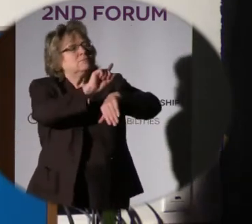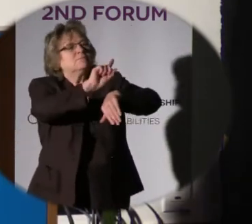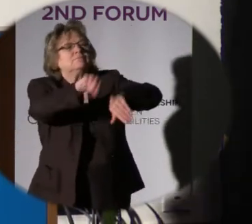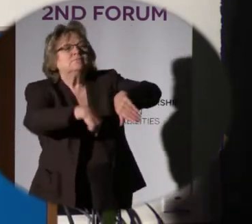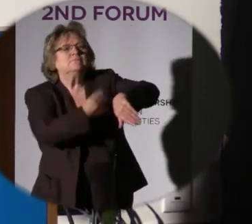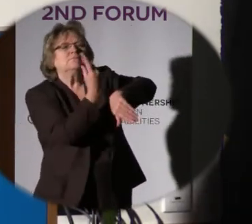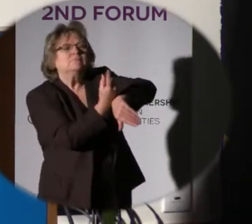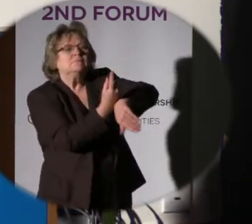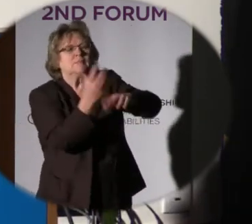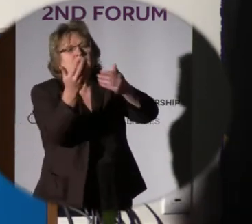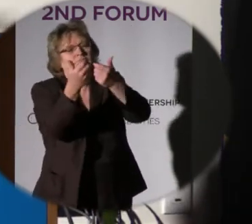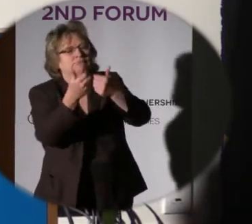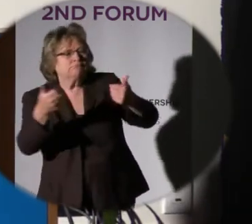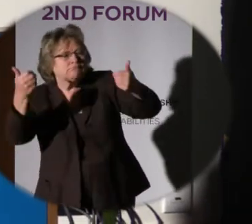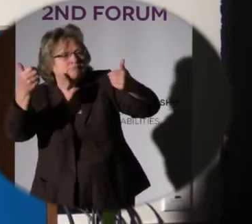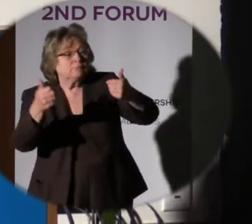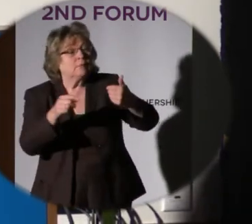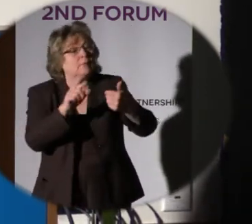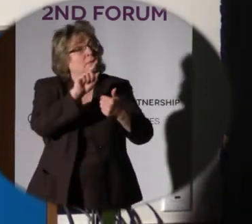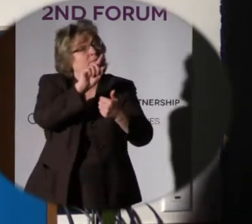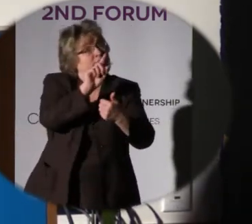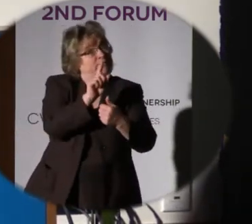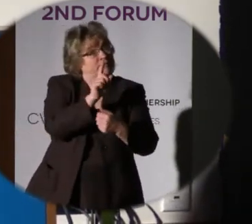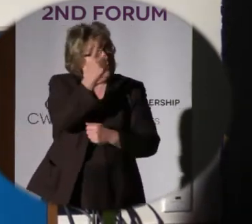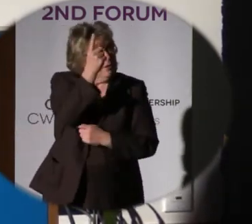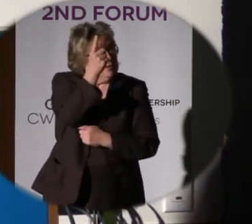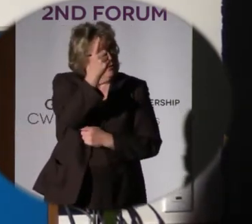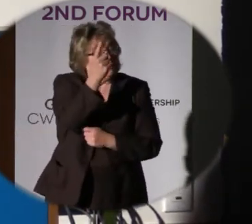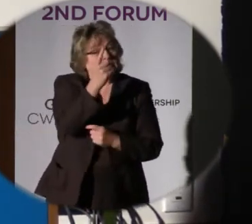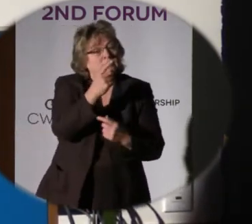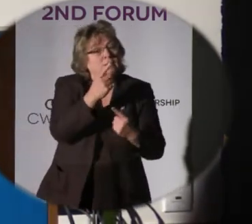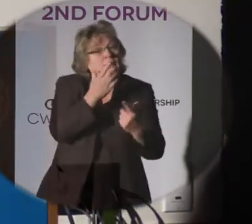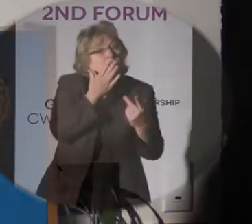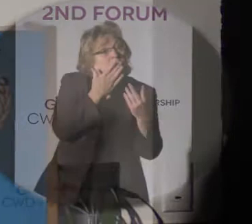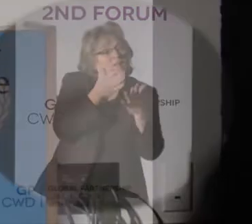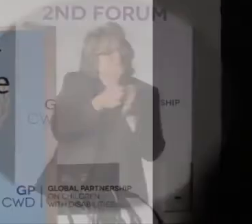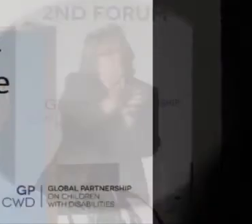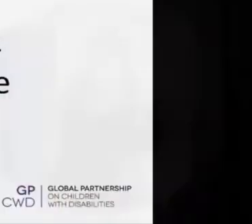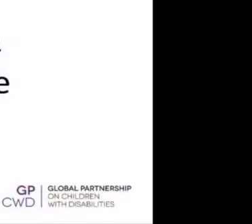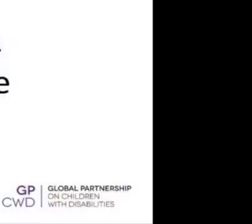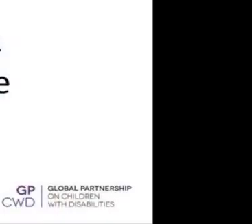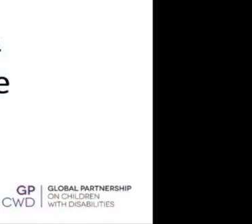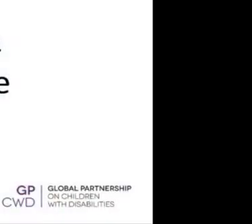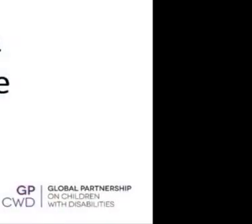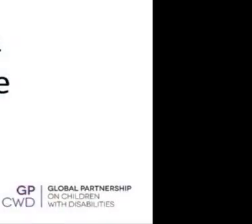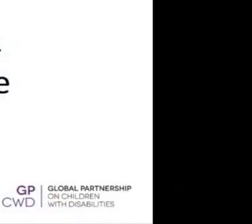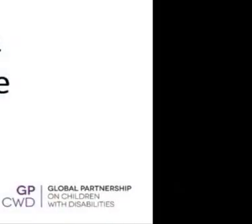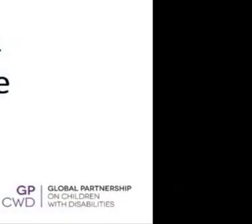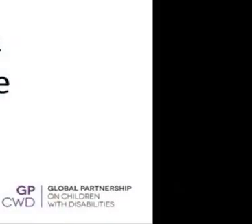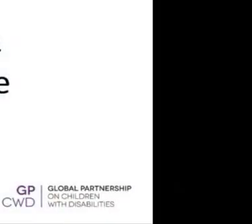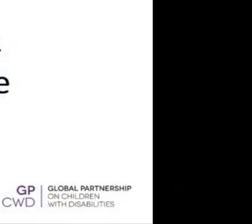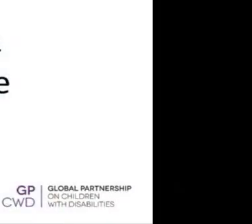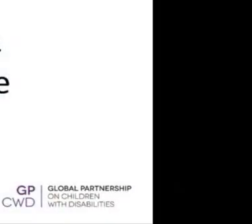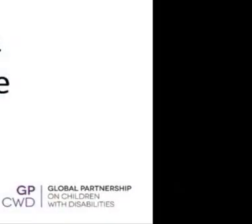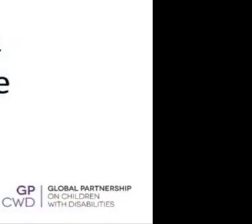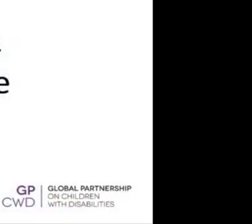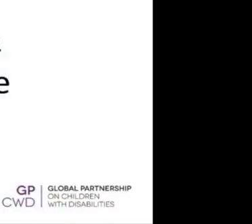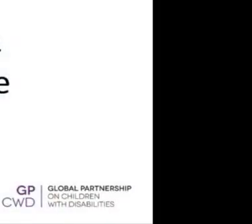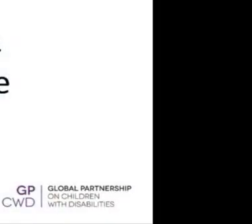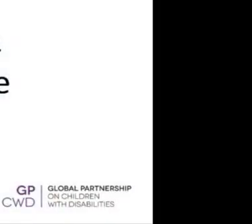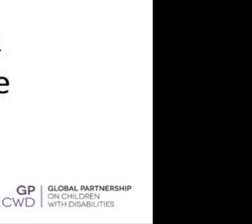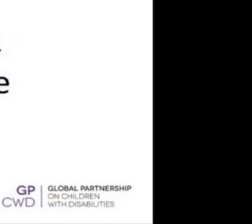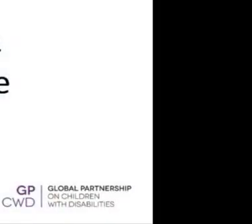be a discussion of the functioning of the 4 task forces that have been underway, and